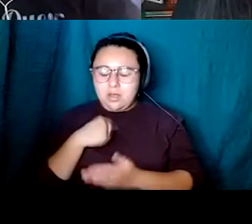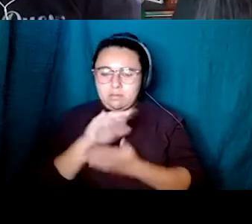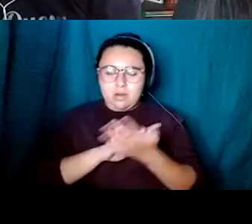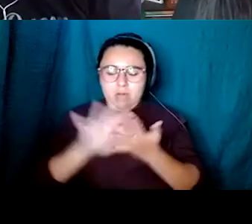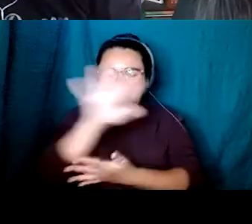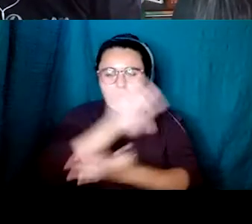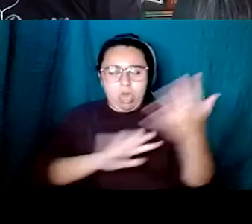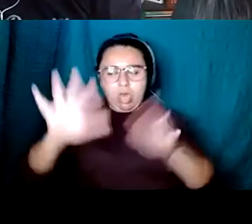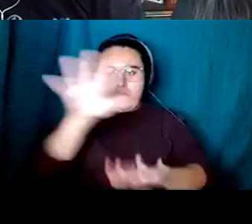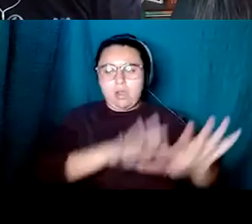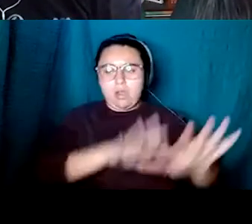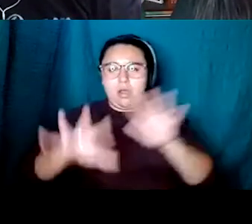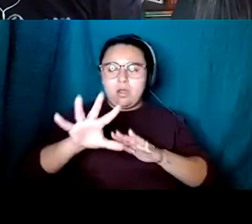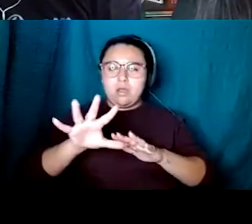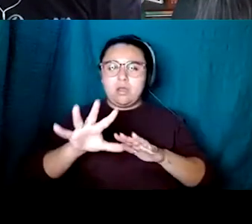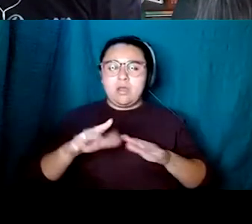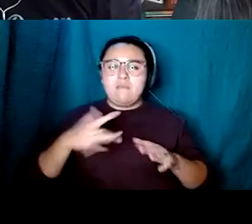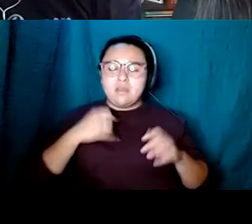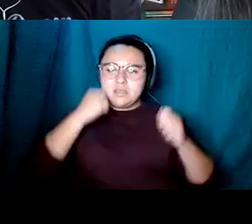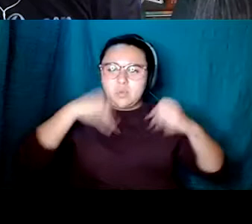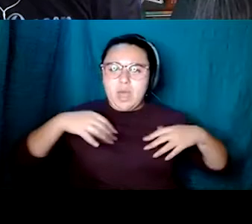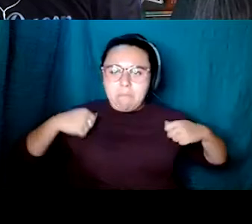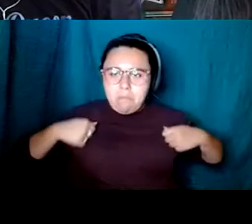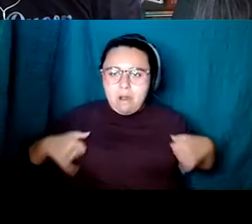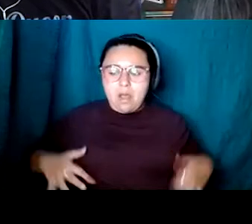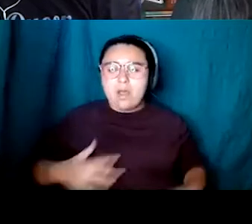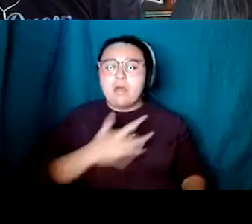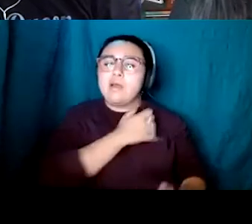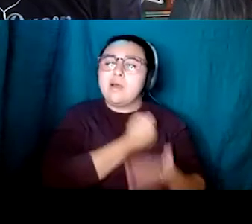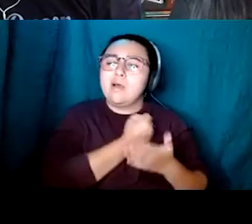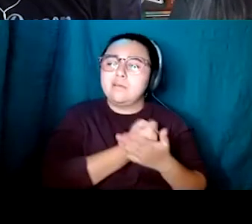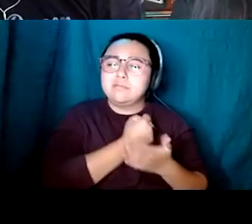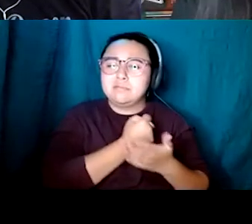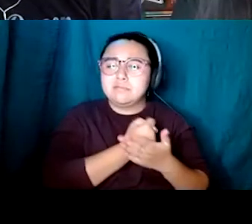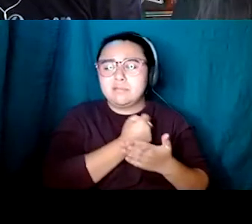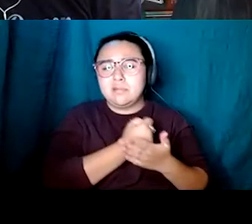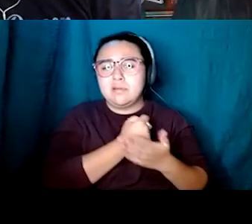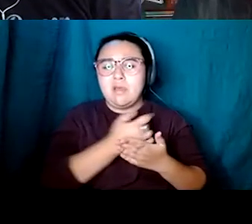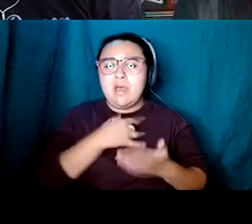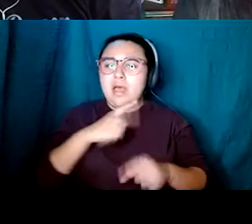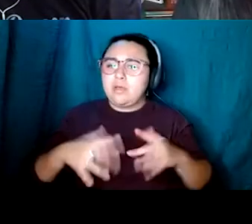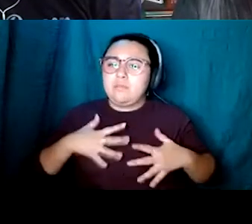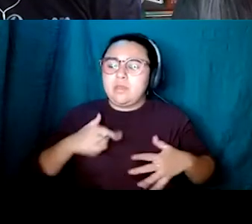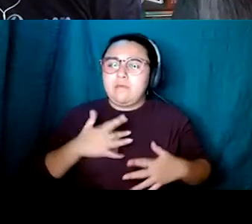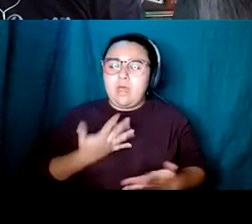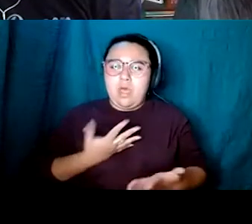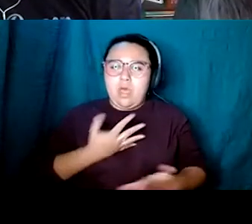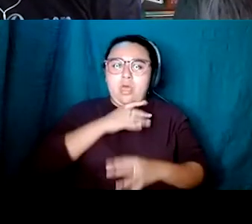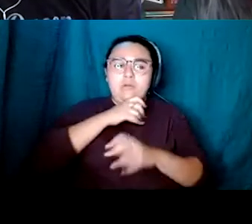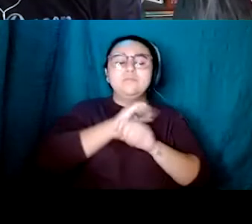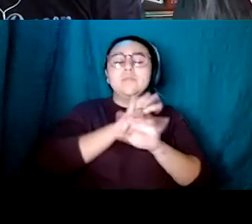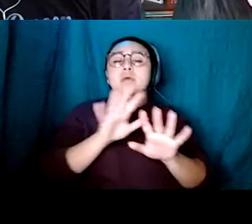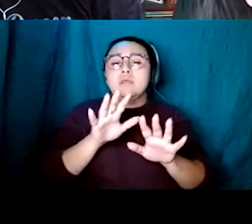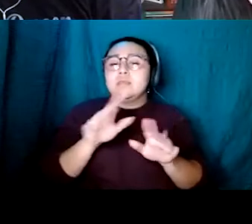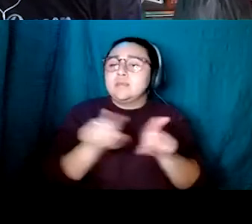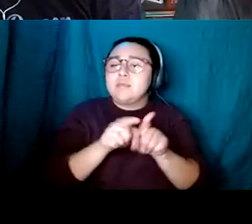as swept in a pool under my armpits, and how my heart started to pound so fast, it ached so hard I was unable to breathe. The same way that I had